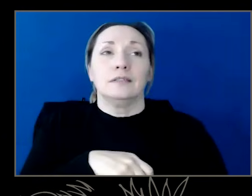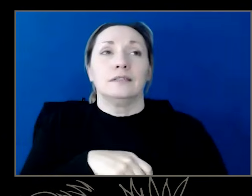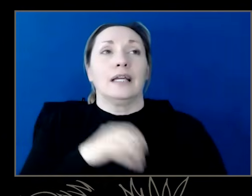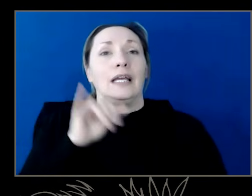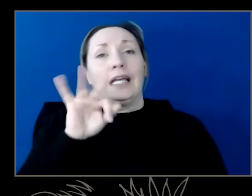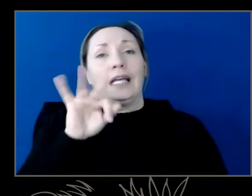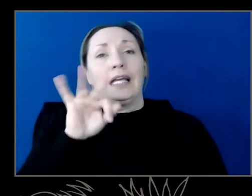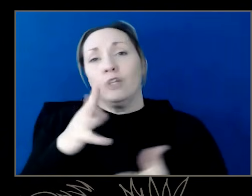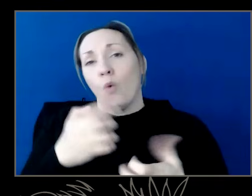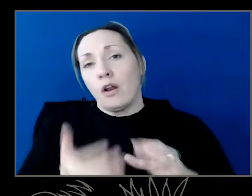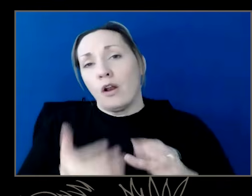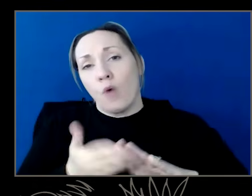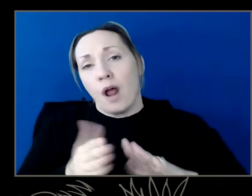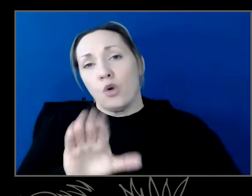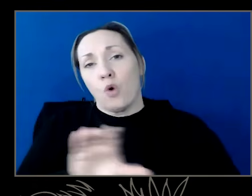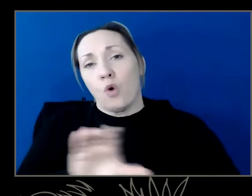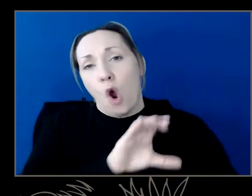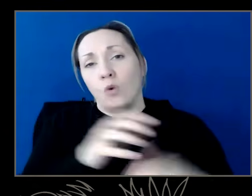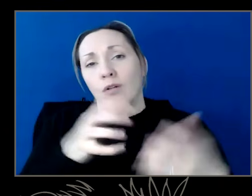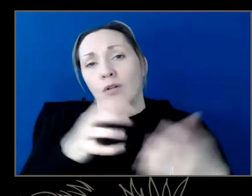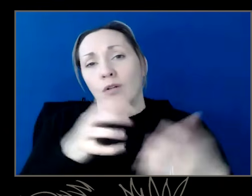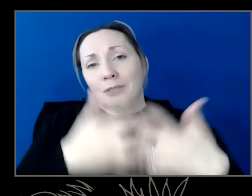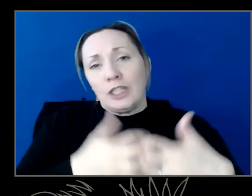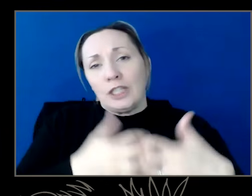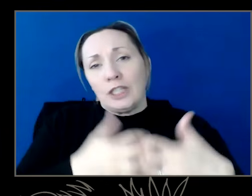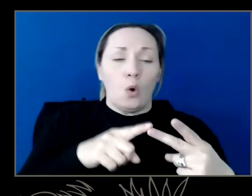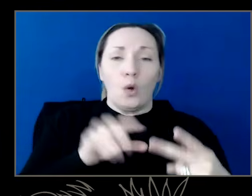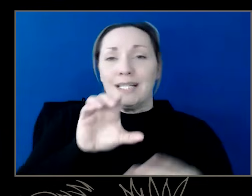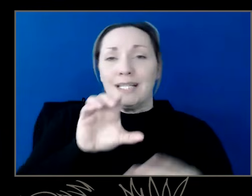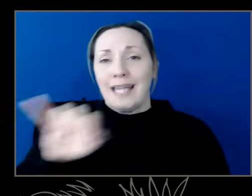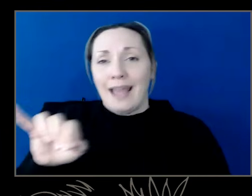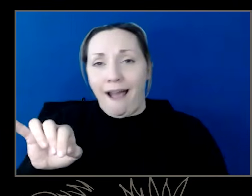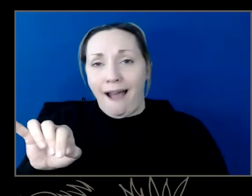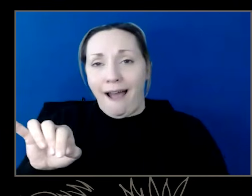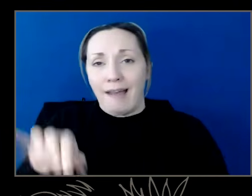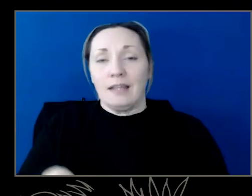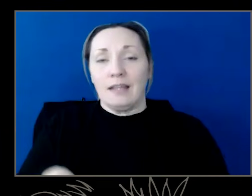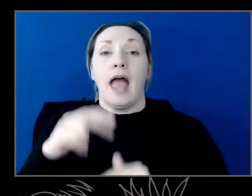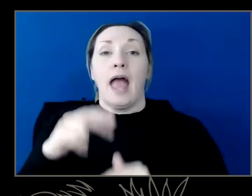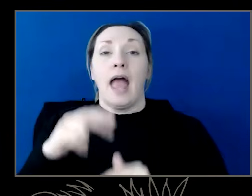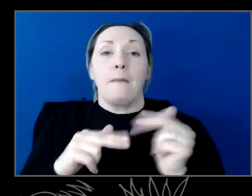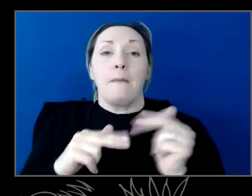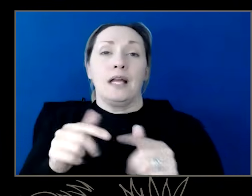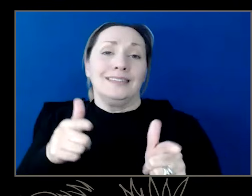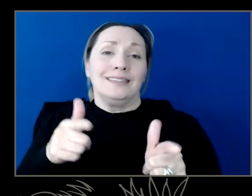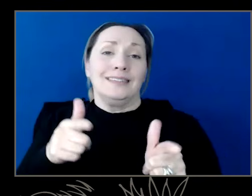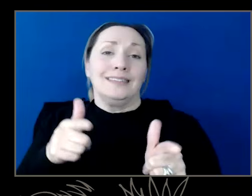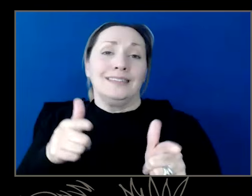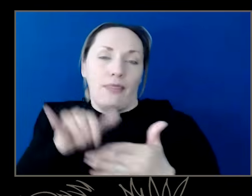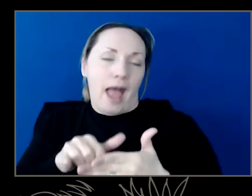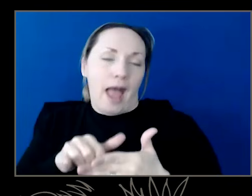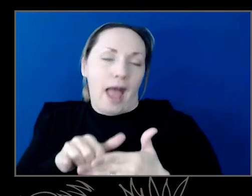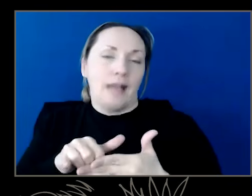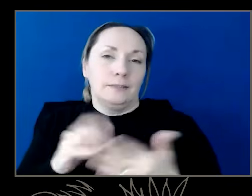our own machines or we're running it in CI, a build speed is really